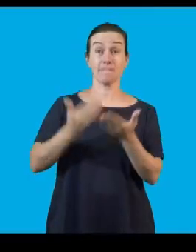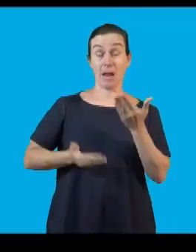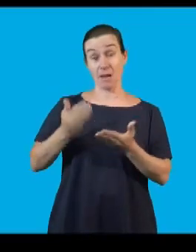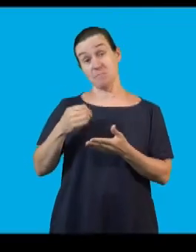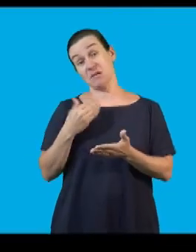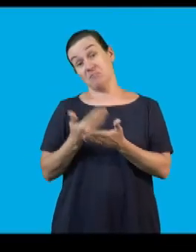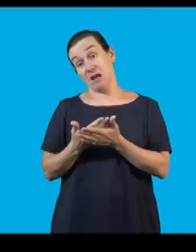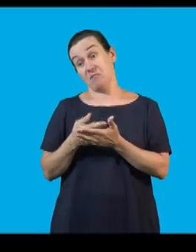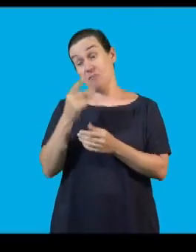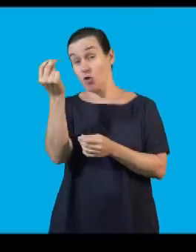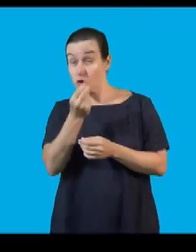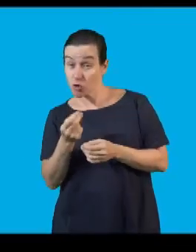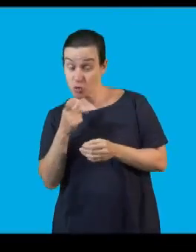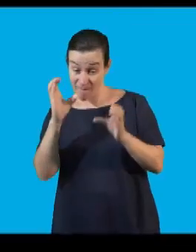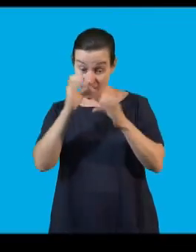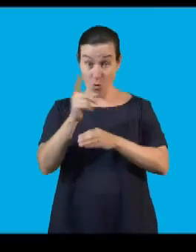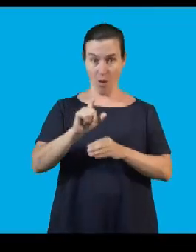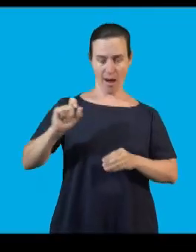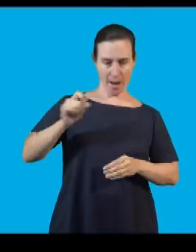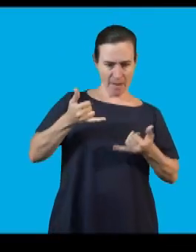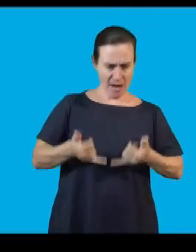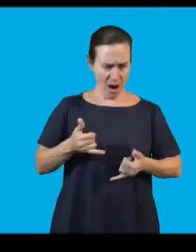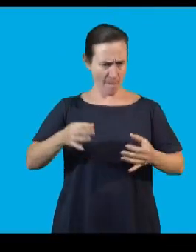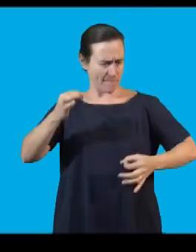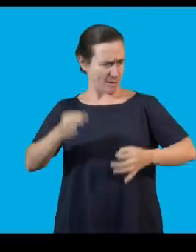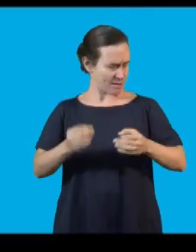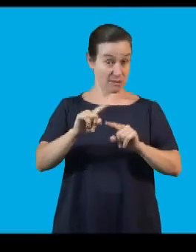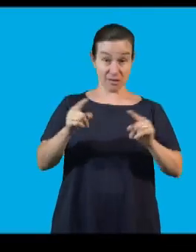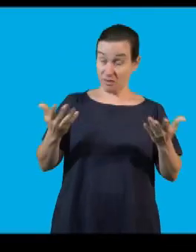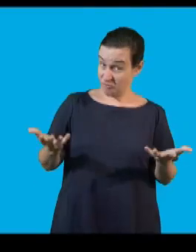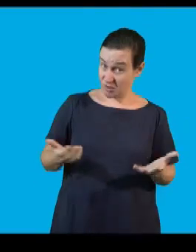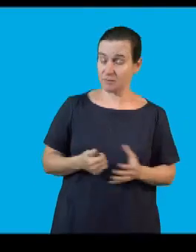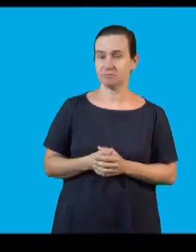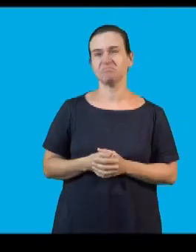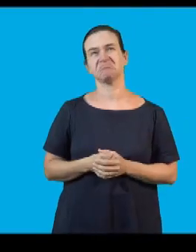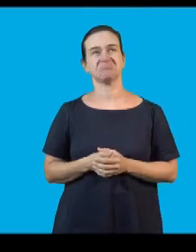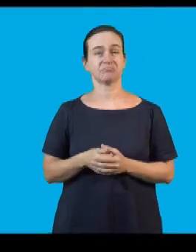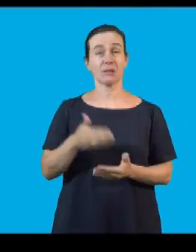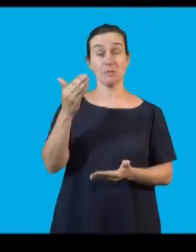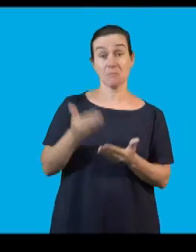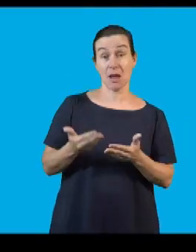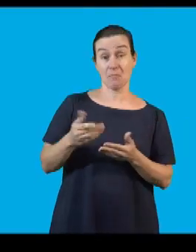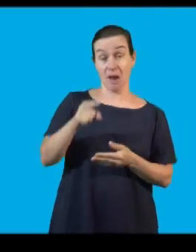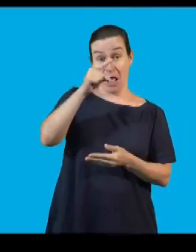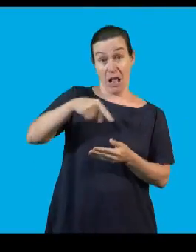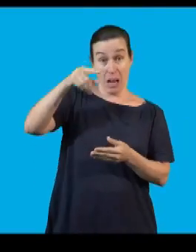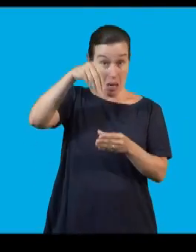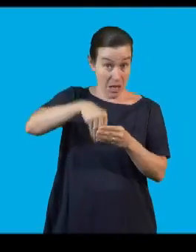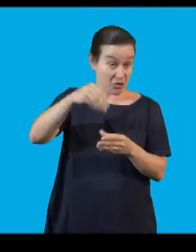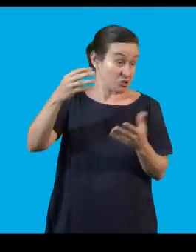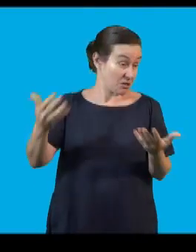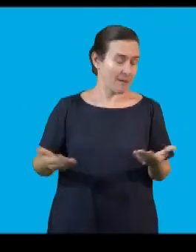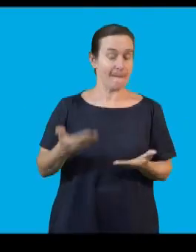a current or a social political issue, okay? So if you look at maybe